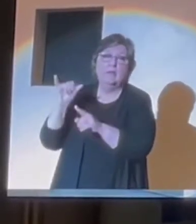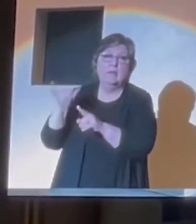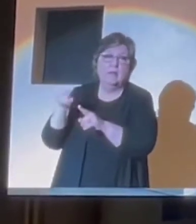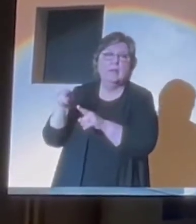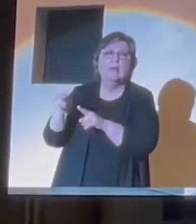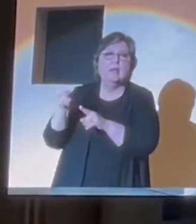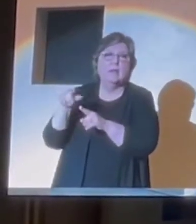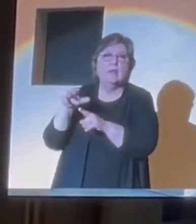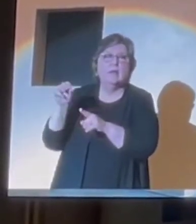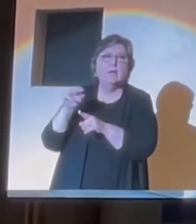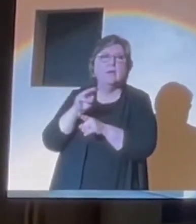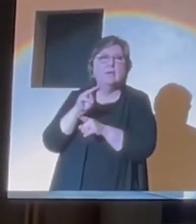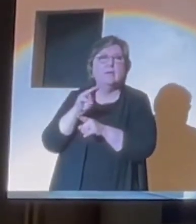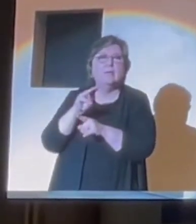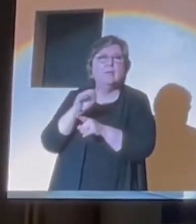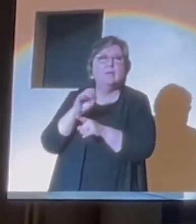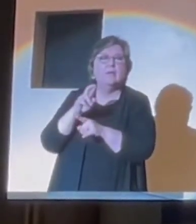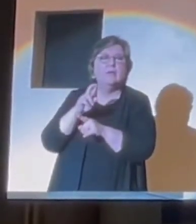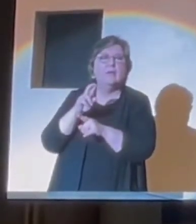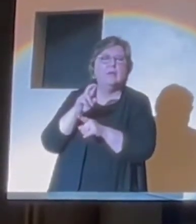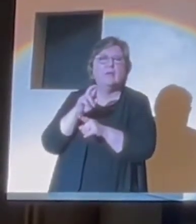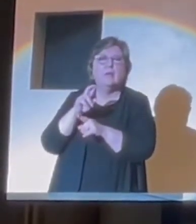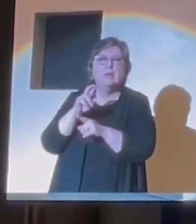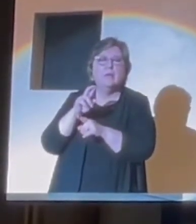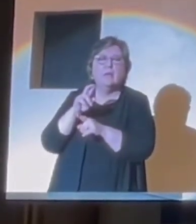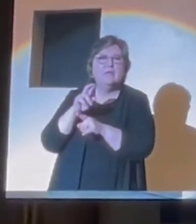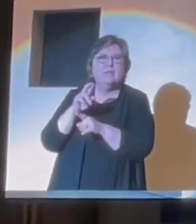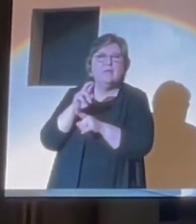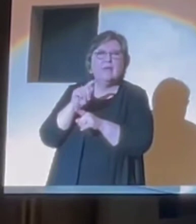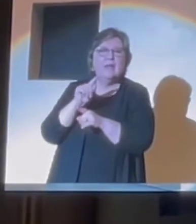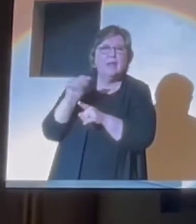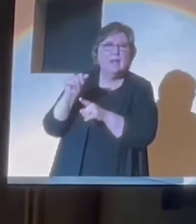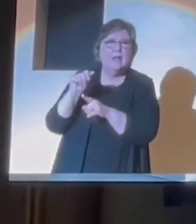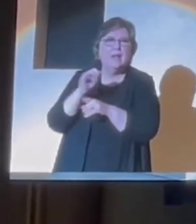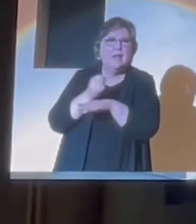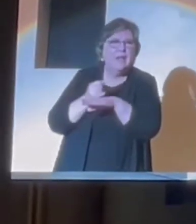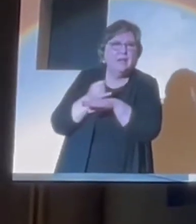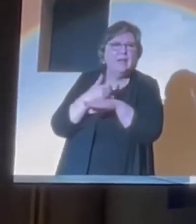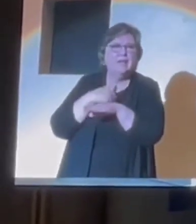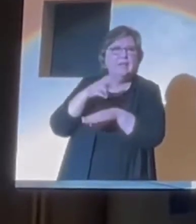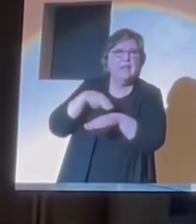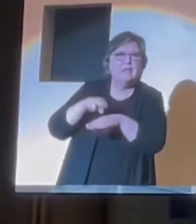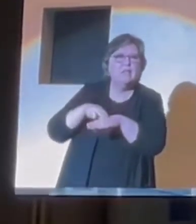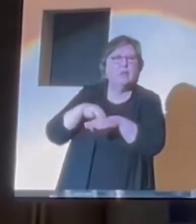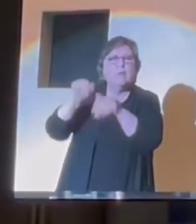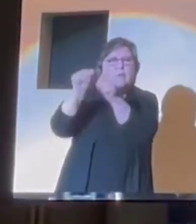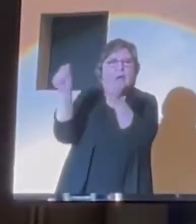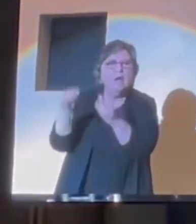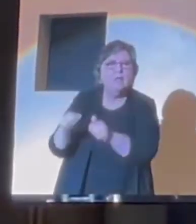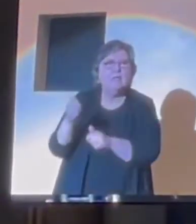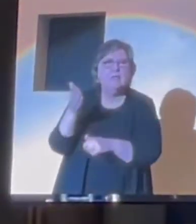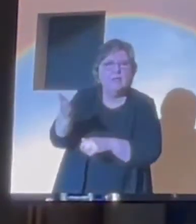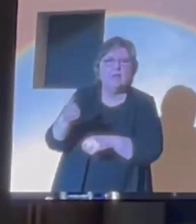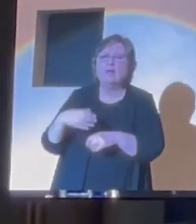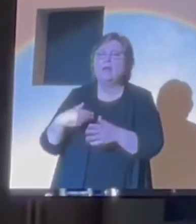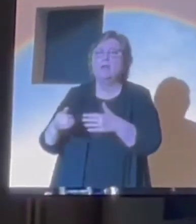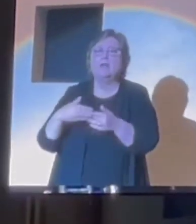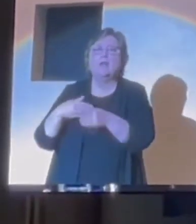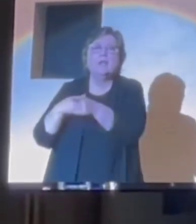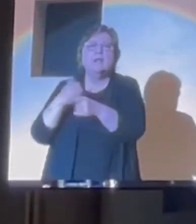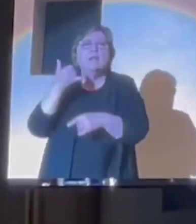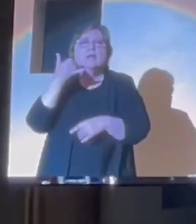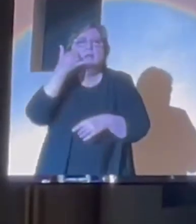as a national monument. I mean, the Northern Hawaiian Islands. So he calls me on the phone and